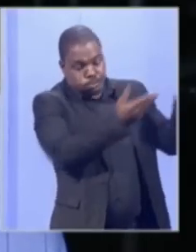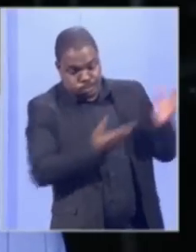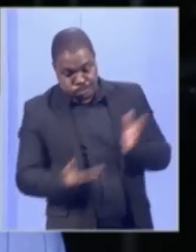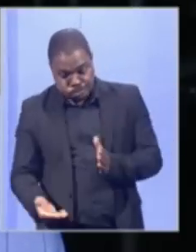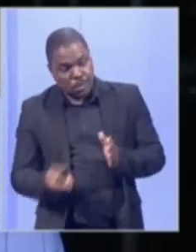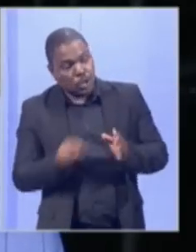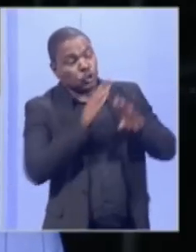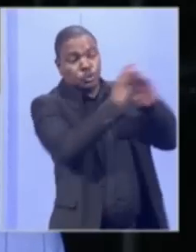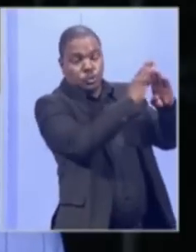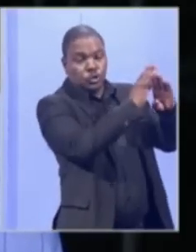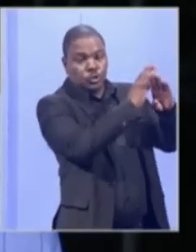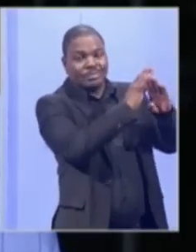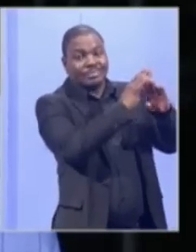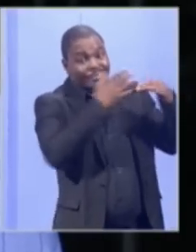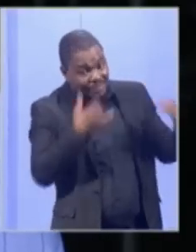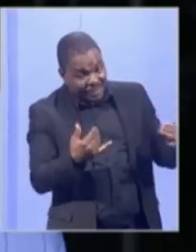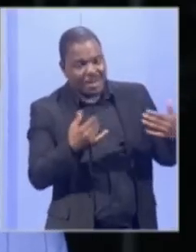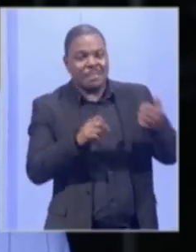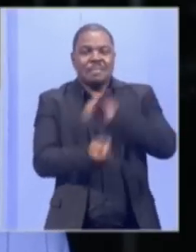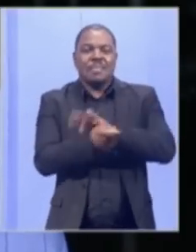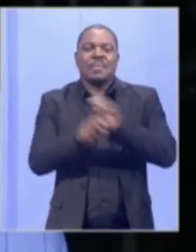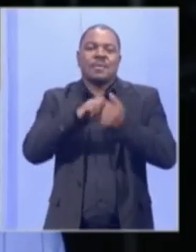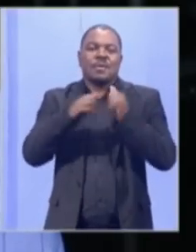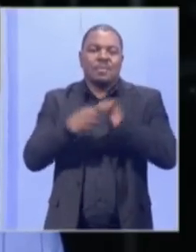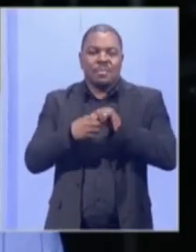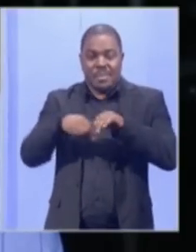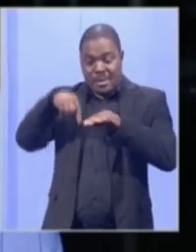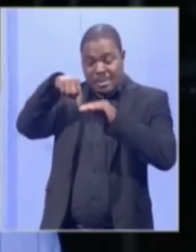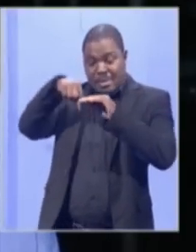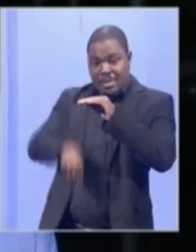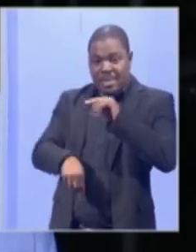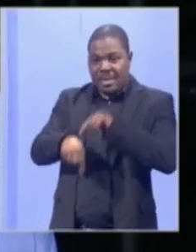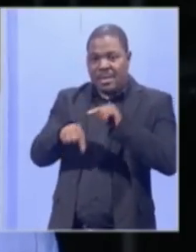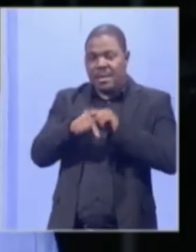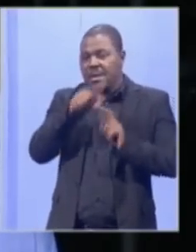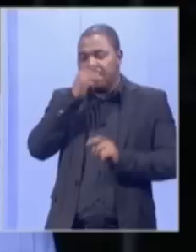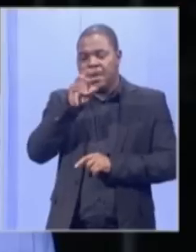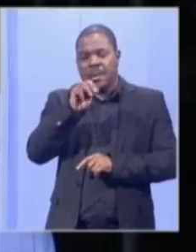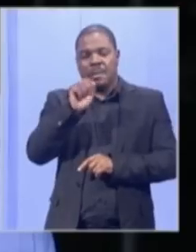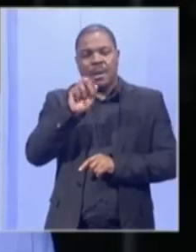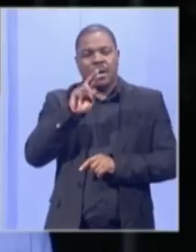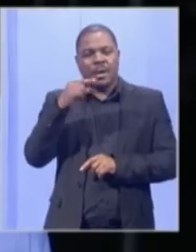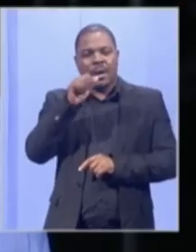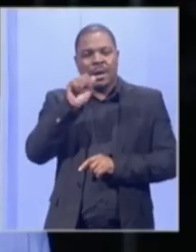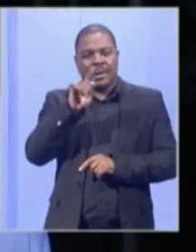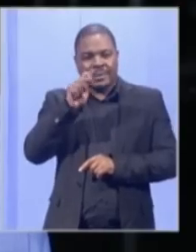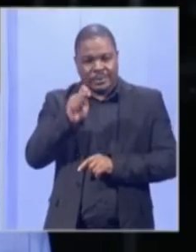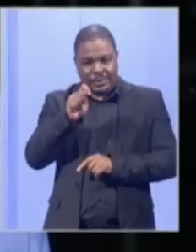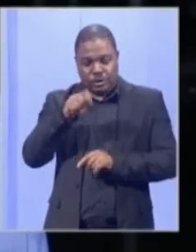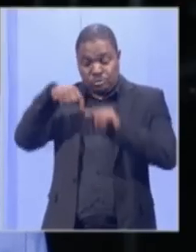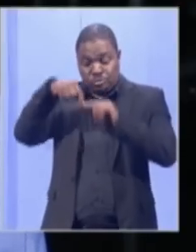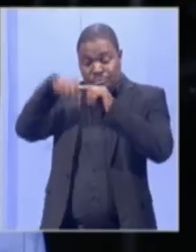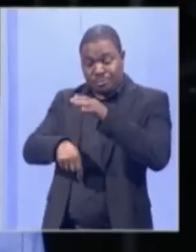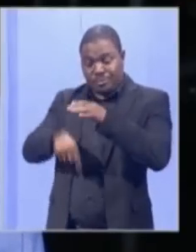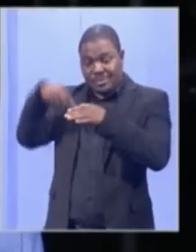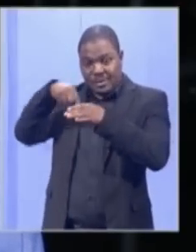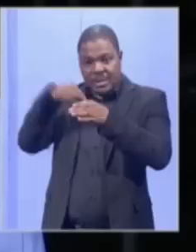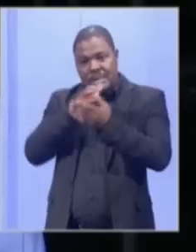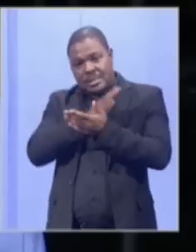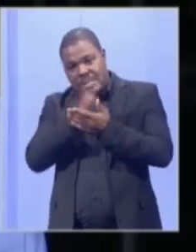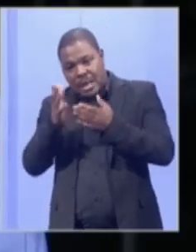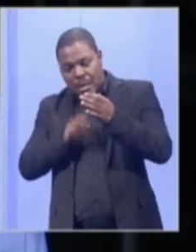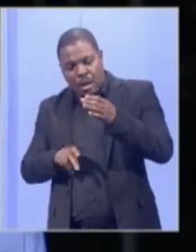dijo mme ke ka fo bonang ga jana bang ba bone mo gongwe ya di-shafting tse ile gore di teng fa ba bitsa Margaret Shaft teng mo Stilfontein re ra bona go tswa baepi ba ba se